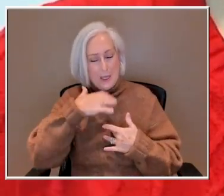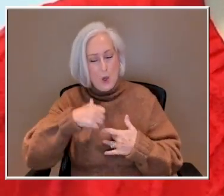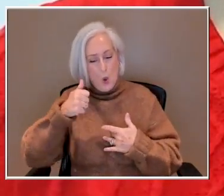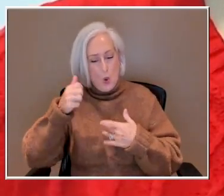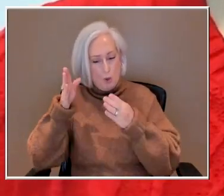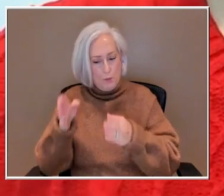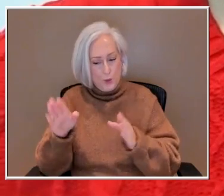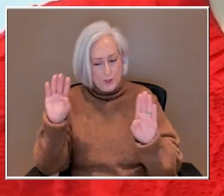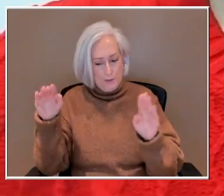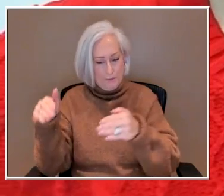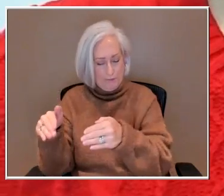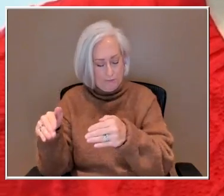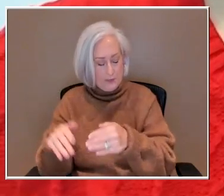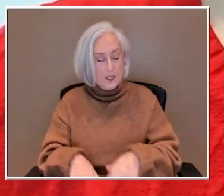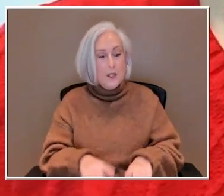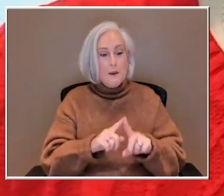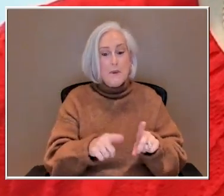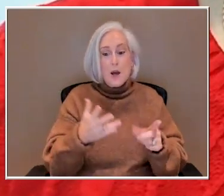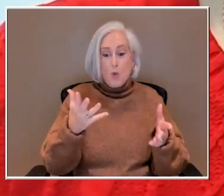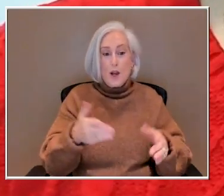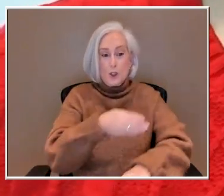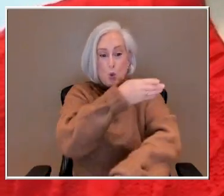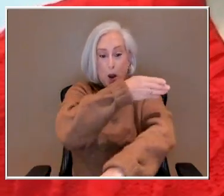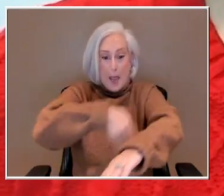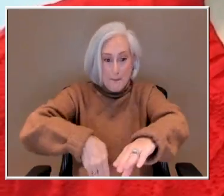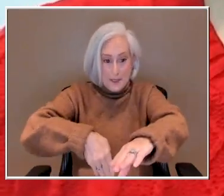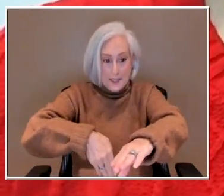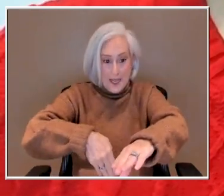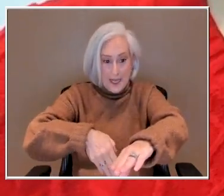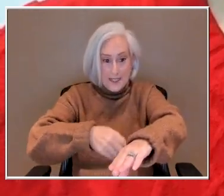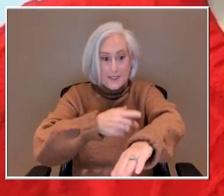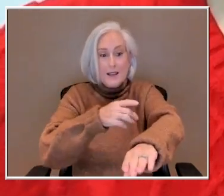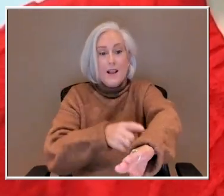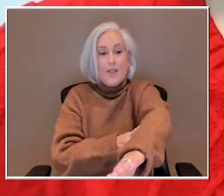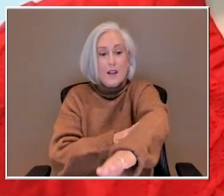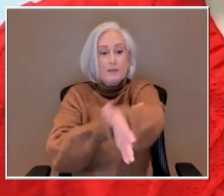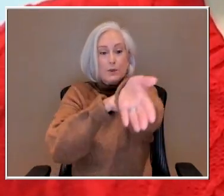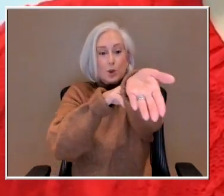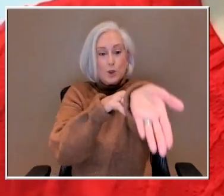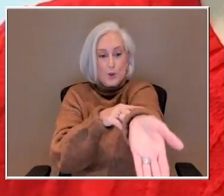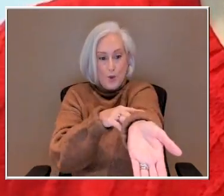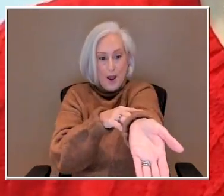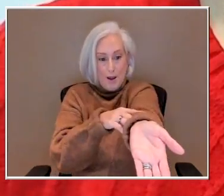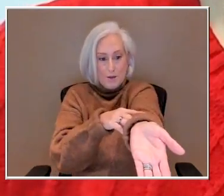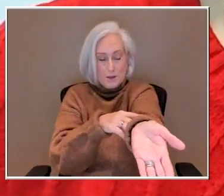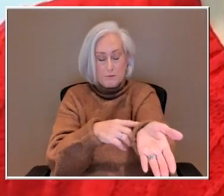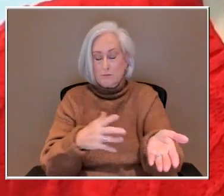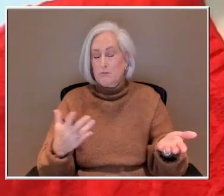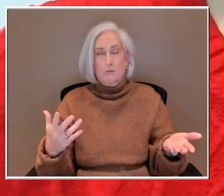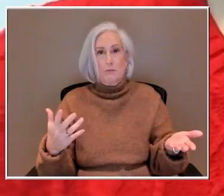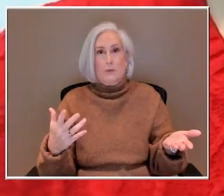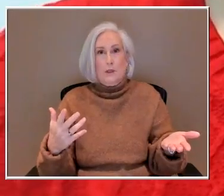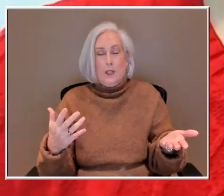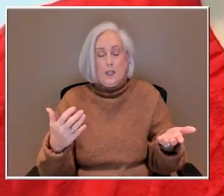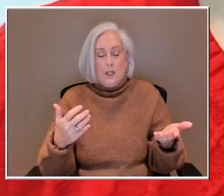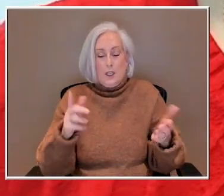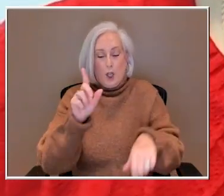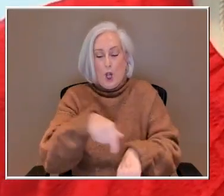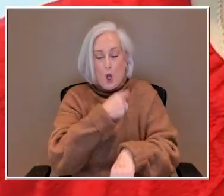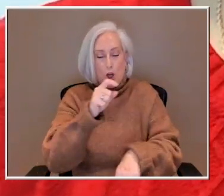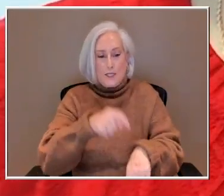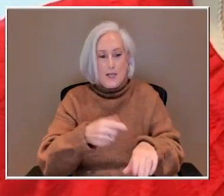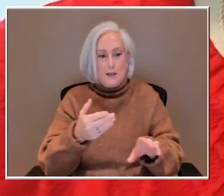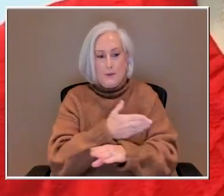hearing that he was wanting to amputate and turn the leg around, the foot would be backwards, it took a while for that to